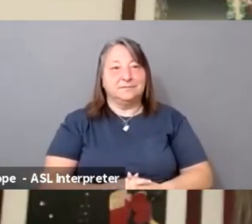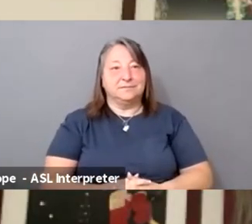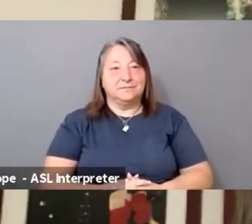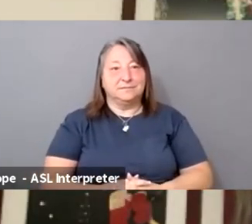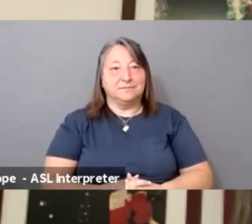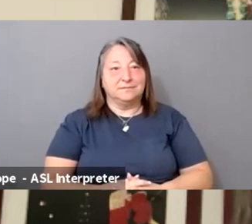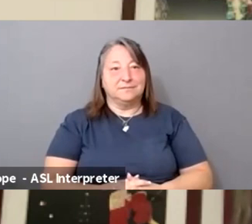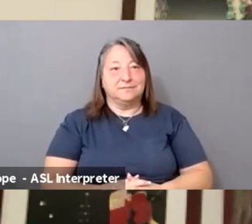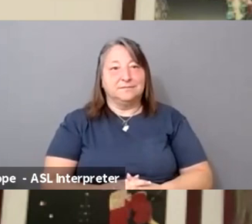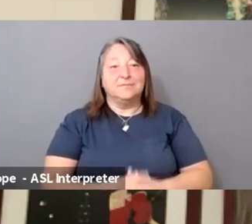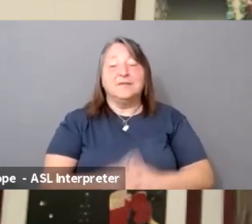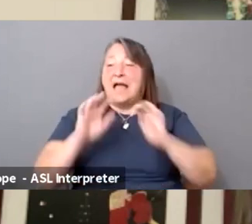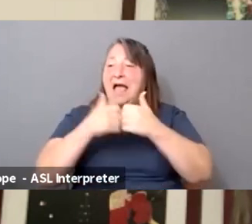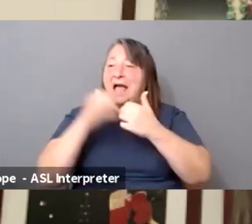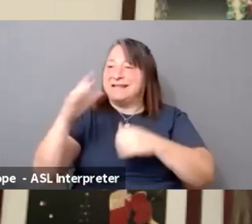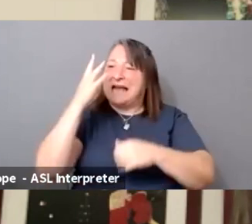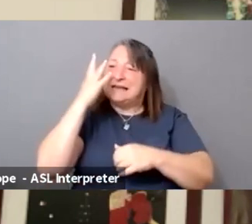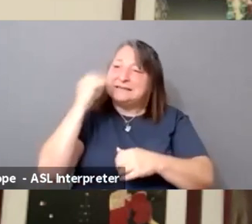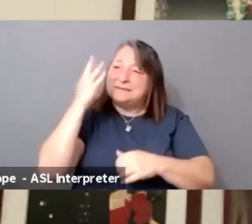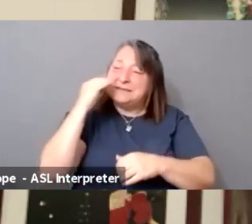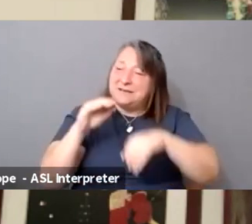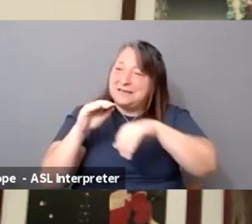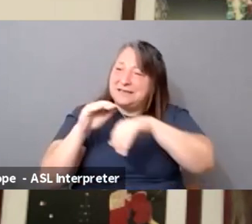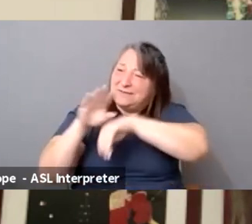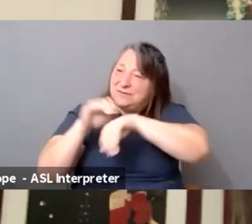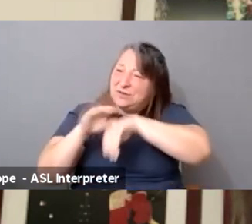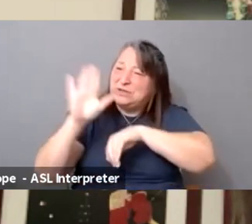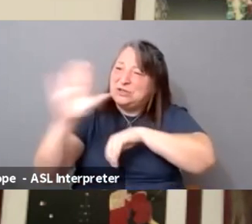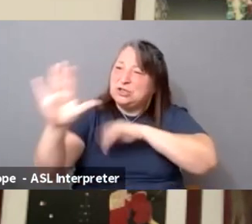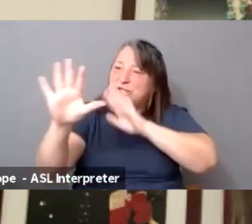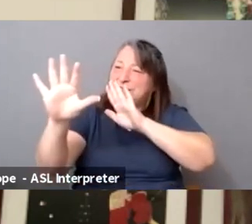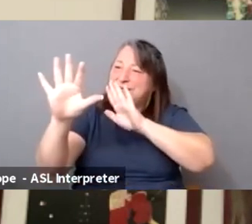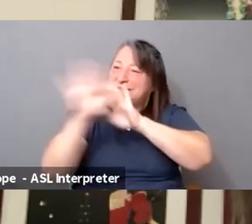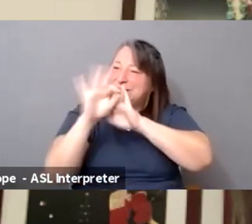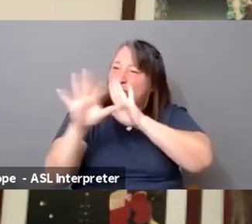of material and choices that you made? And then,